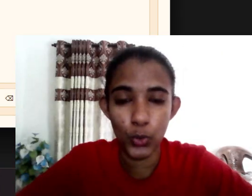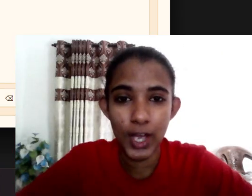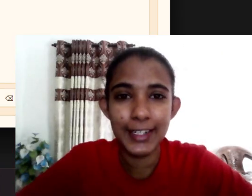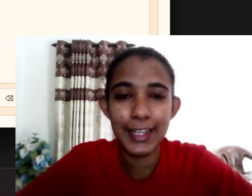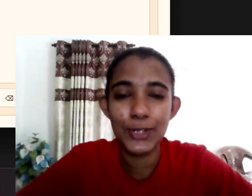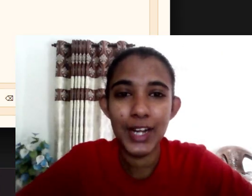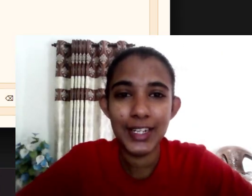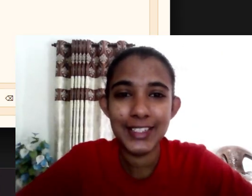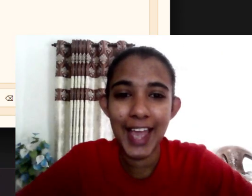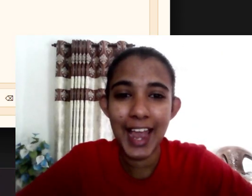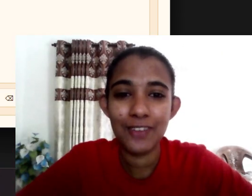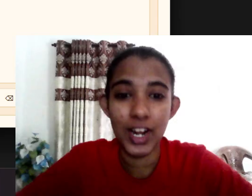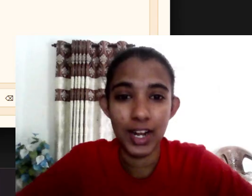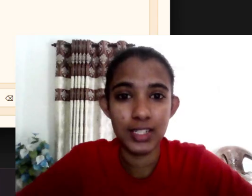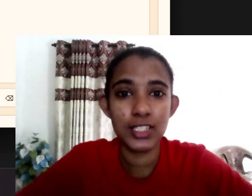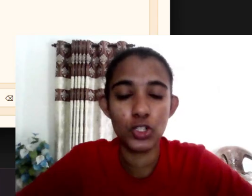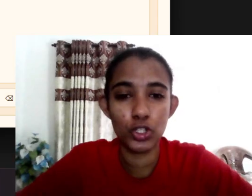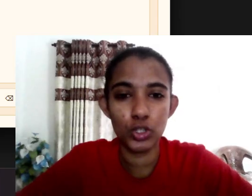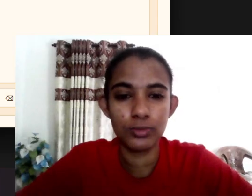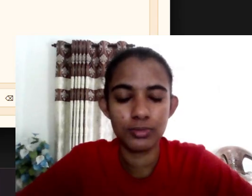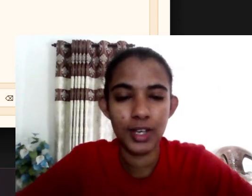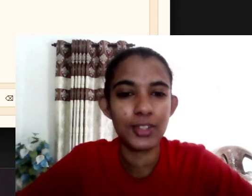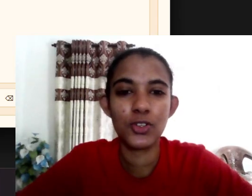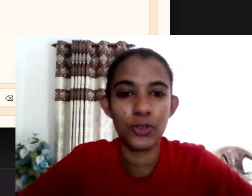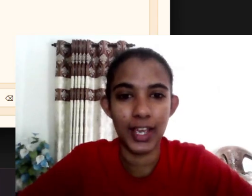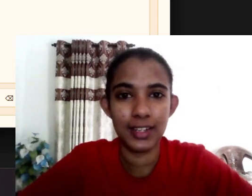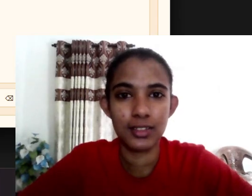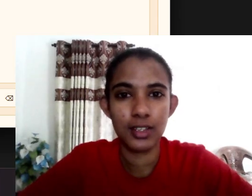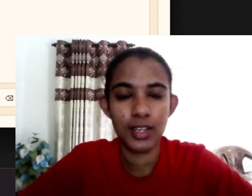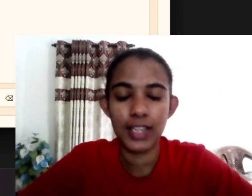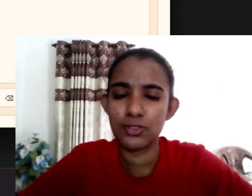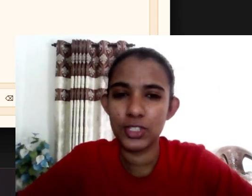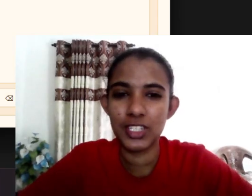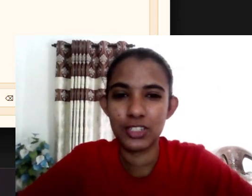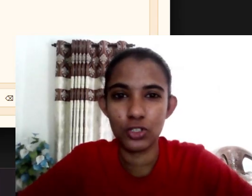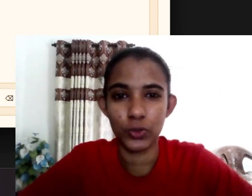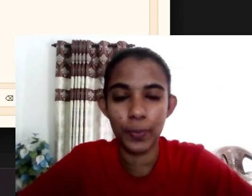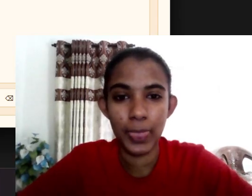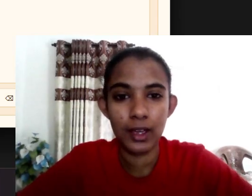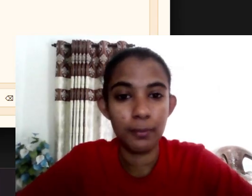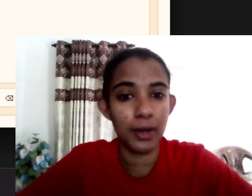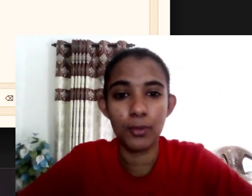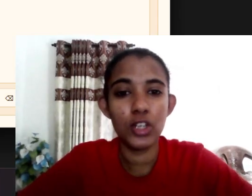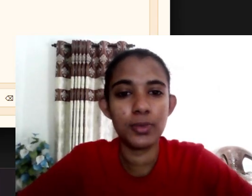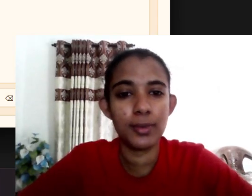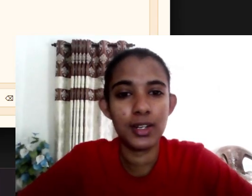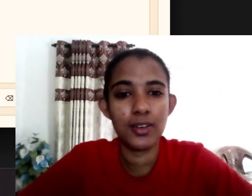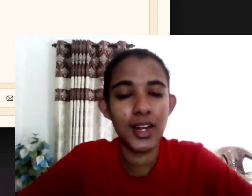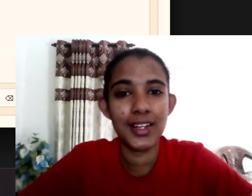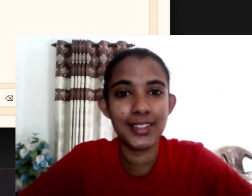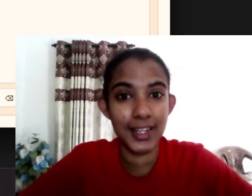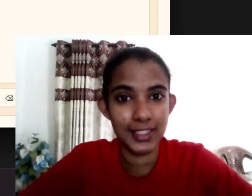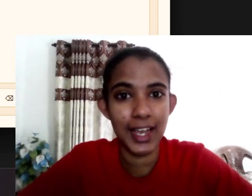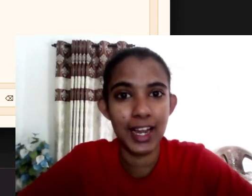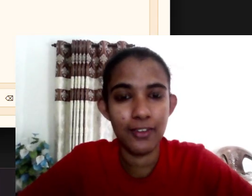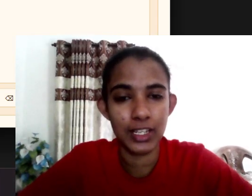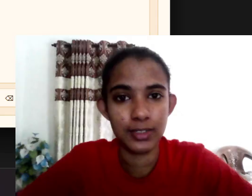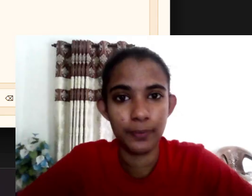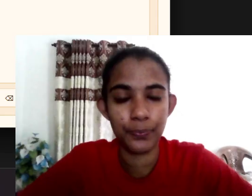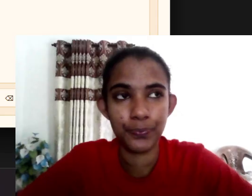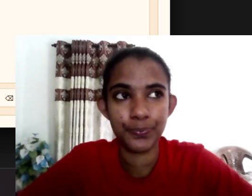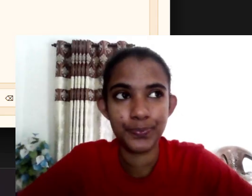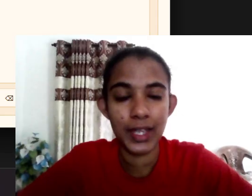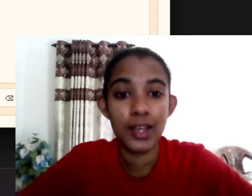So, did you understand what I just showed you? No, right? It's not just you, but most people don't understand sign